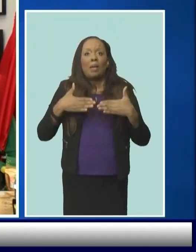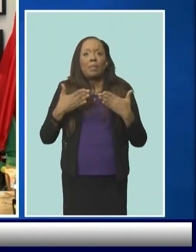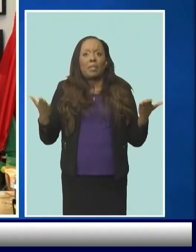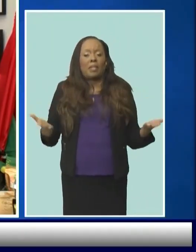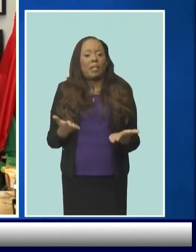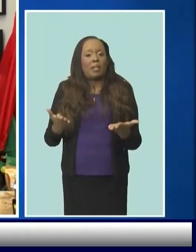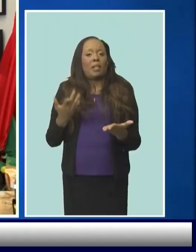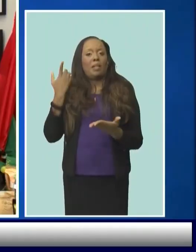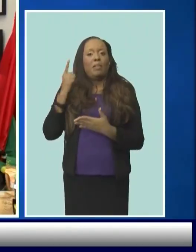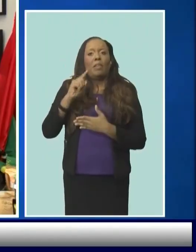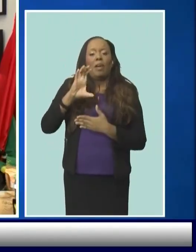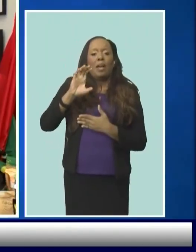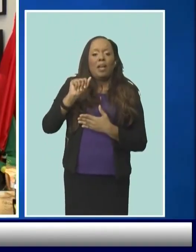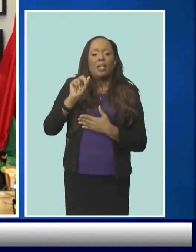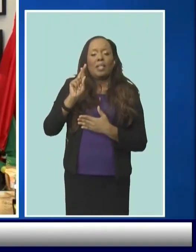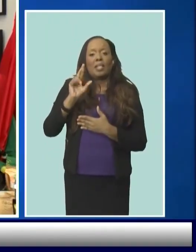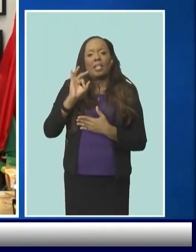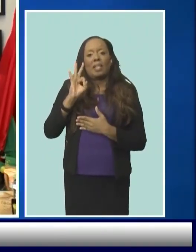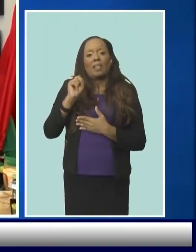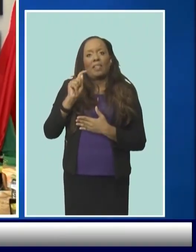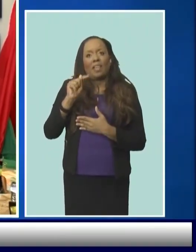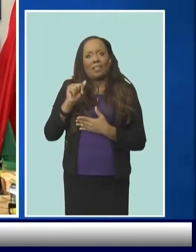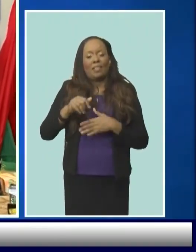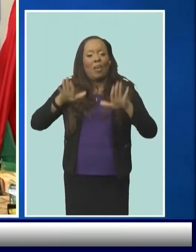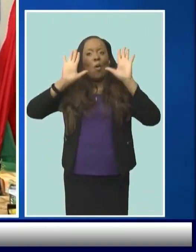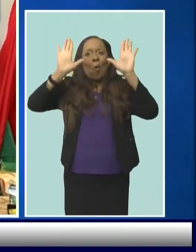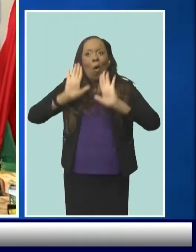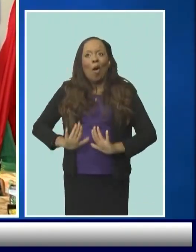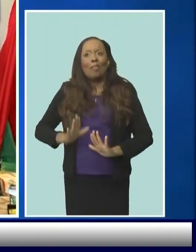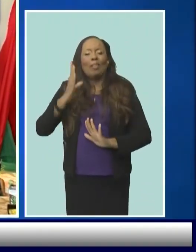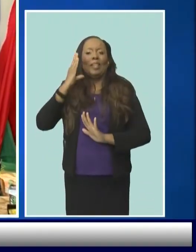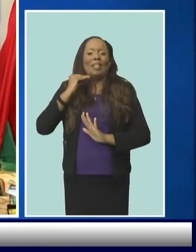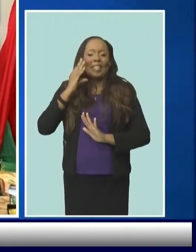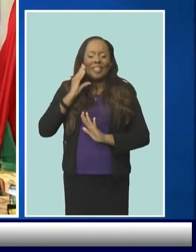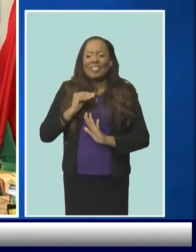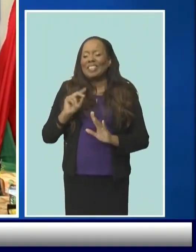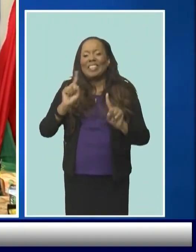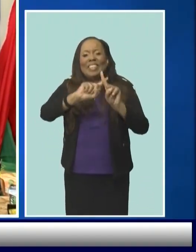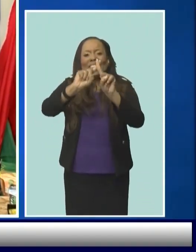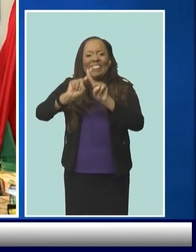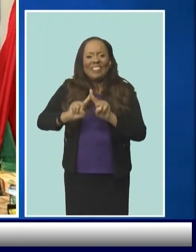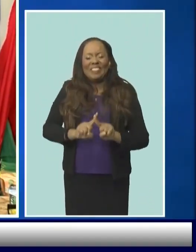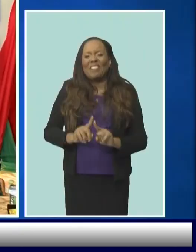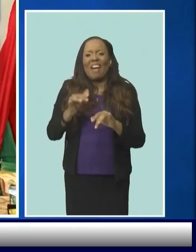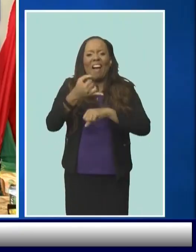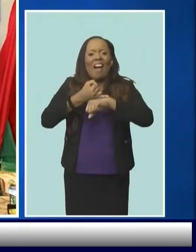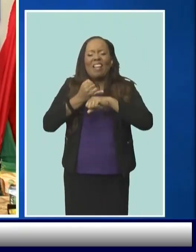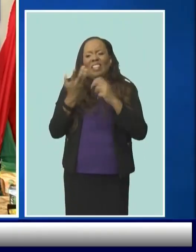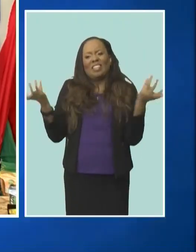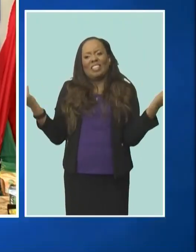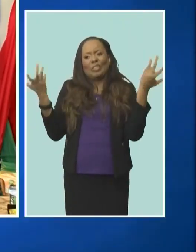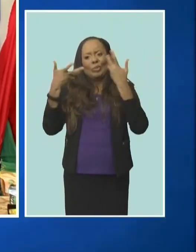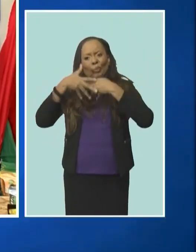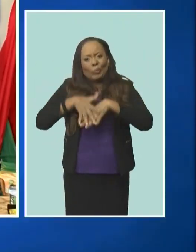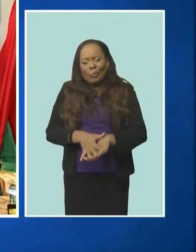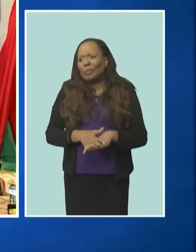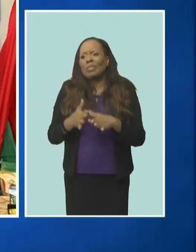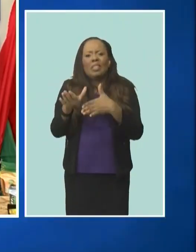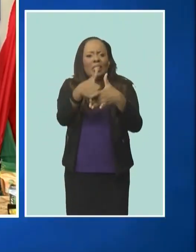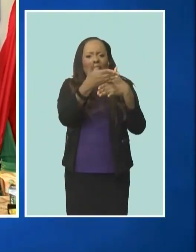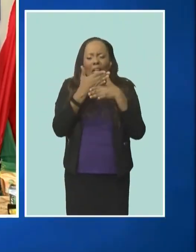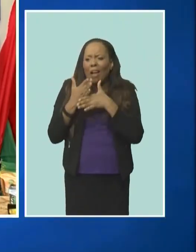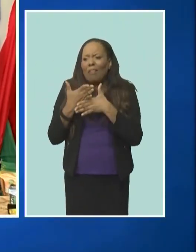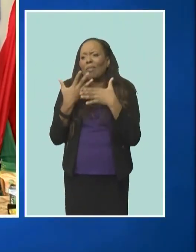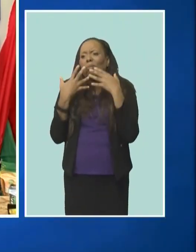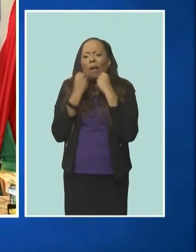15th edition. It's a great experience. It's wonderful to have different Caribbean islands, all of us integrating, sharing what we love, what